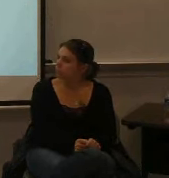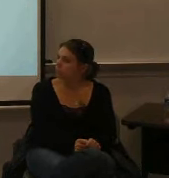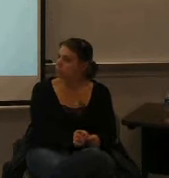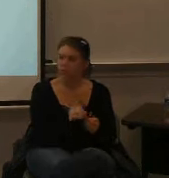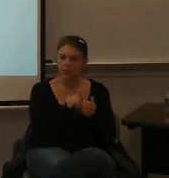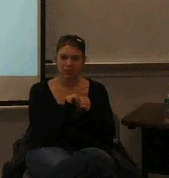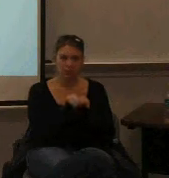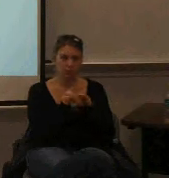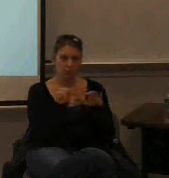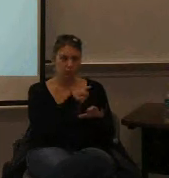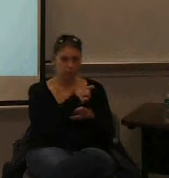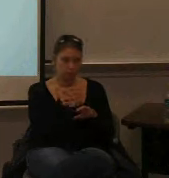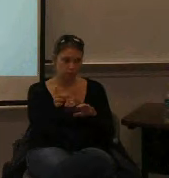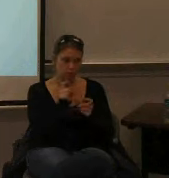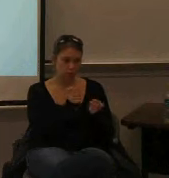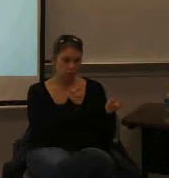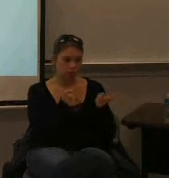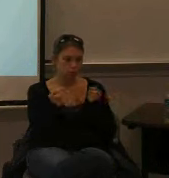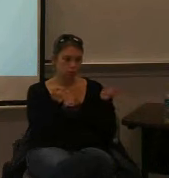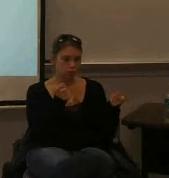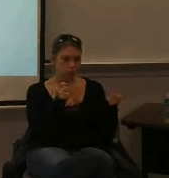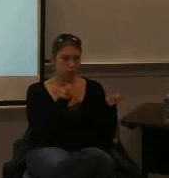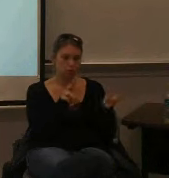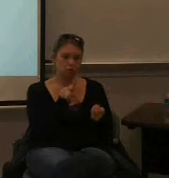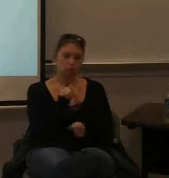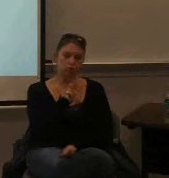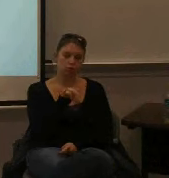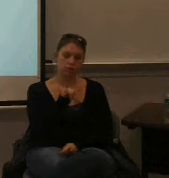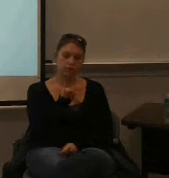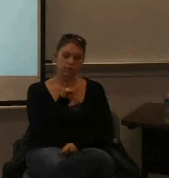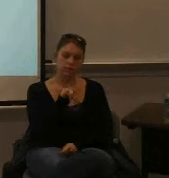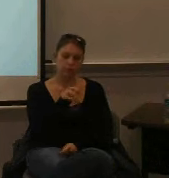So how do you actually control eutrophication?